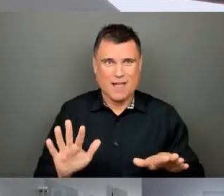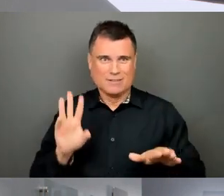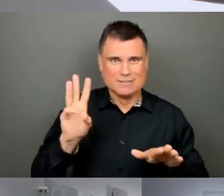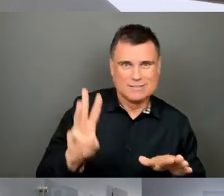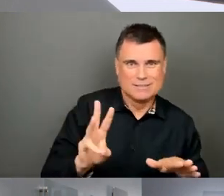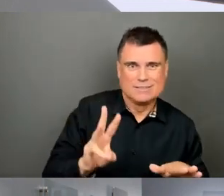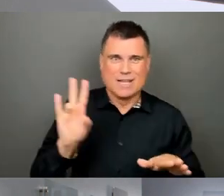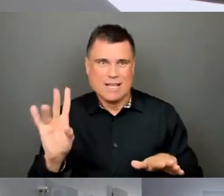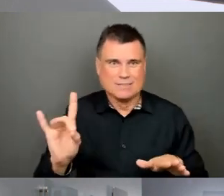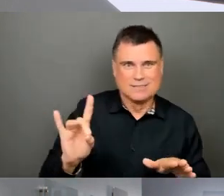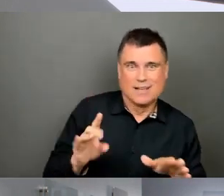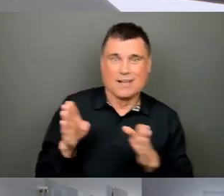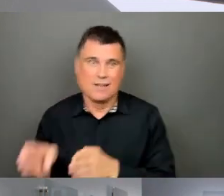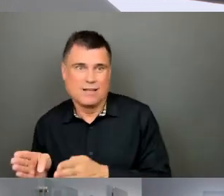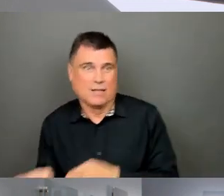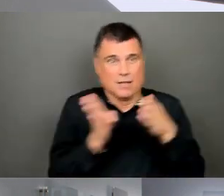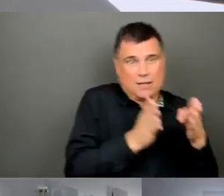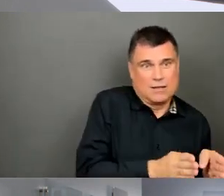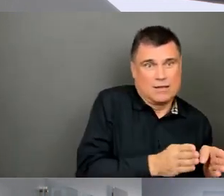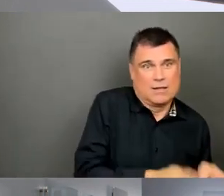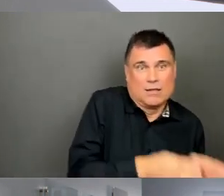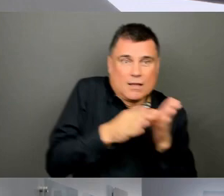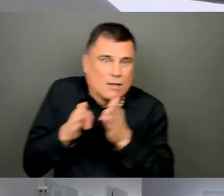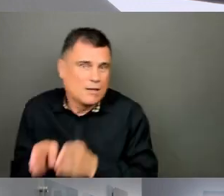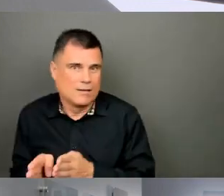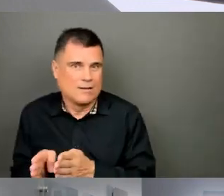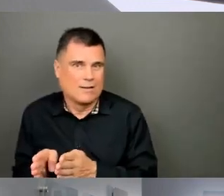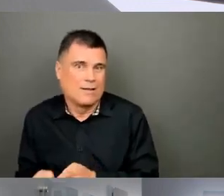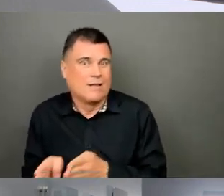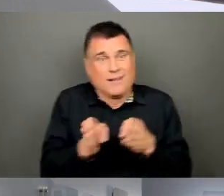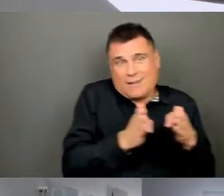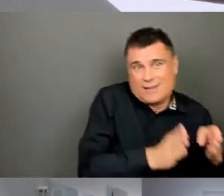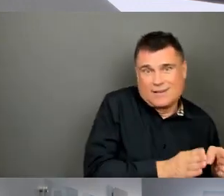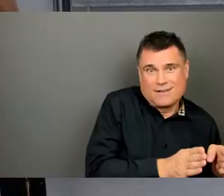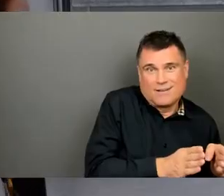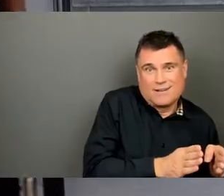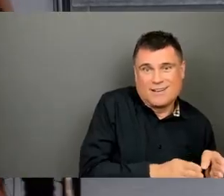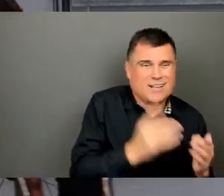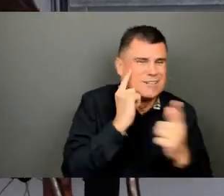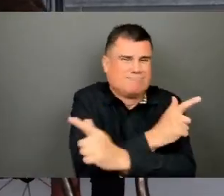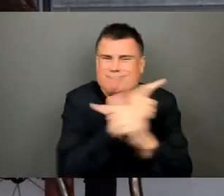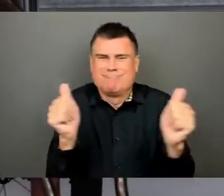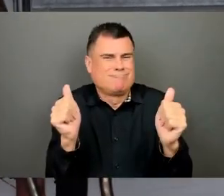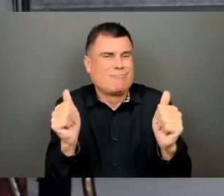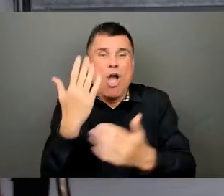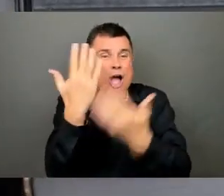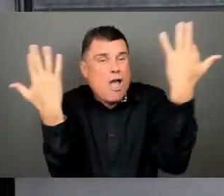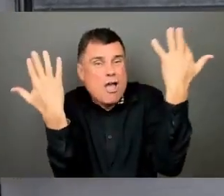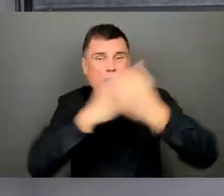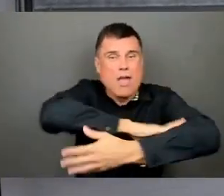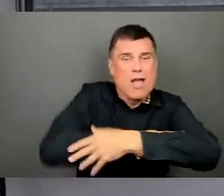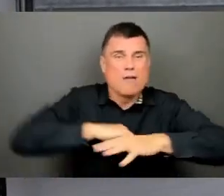5, 6, 7, 8. Left, together, right, together. Feel free to add your